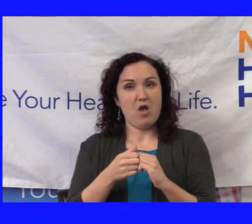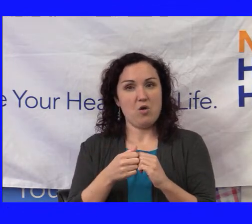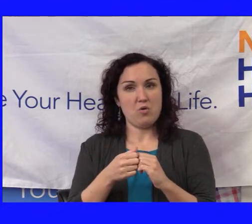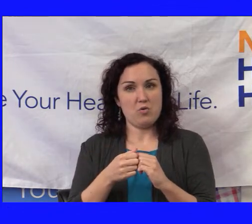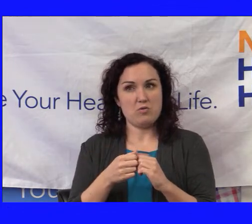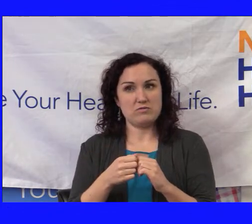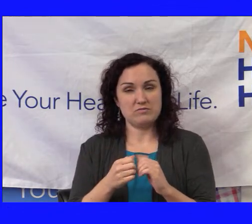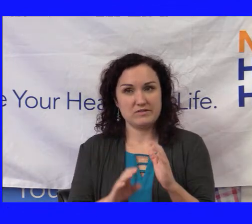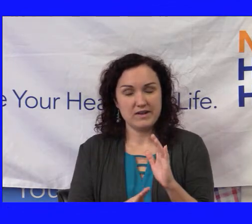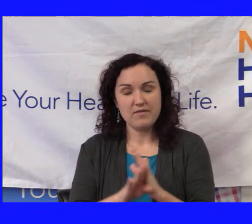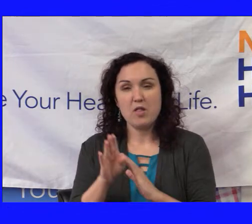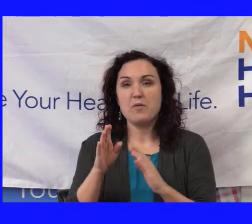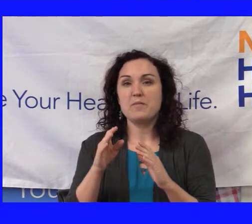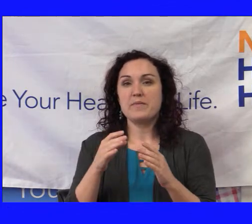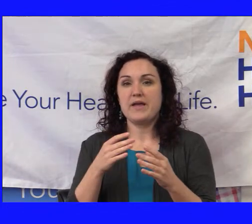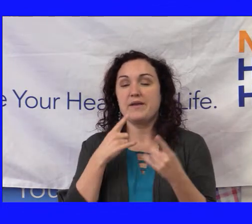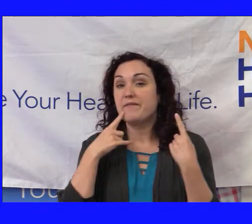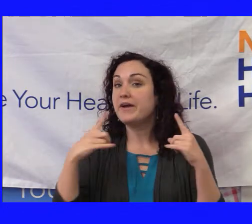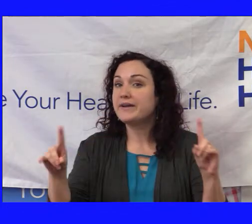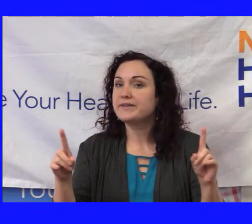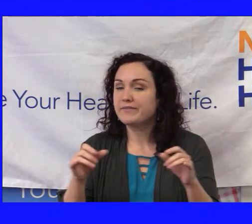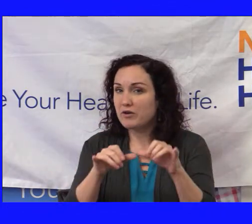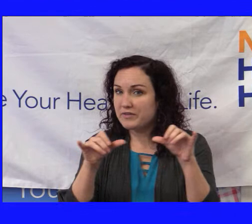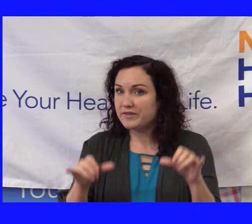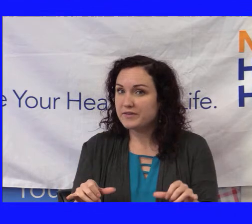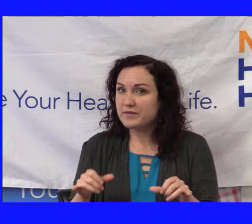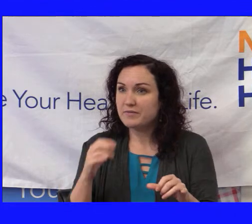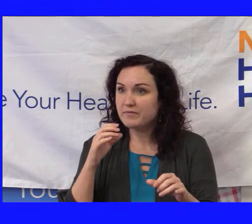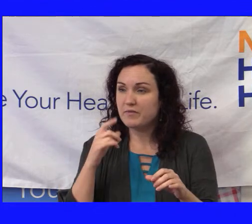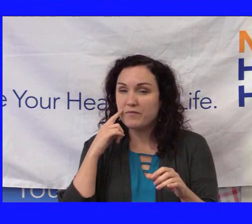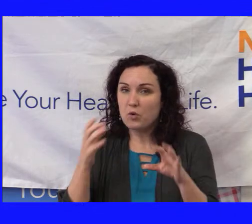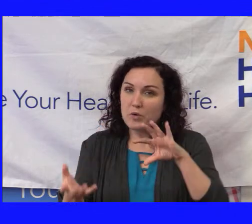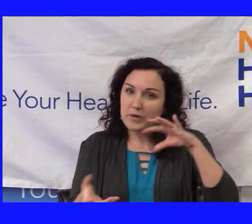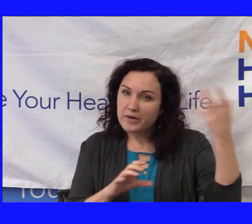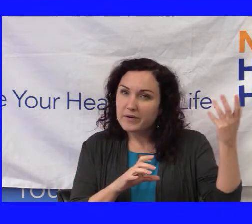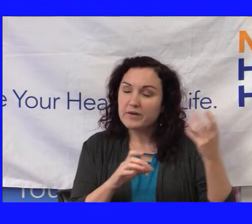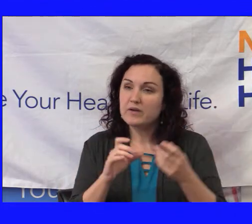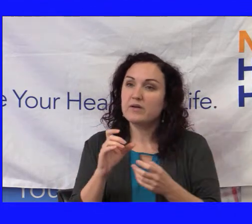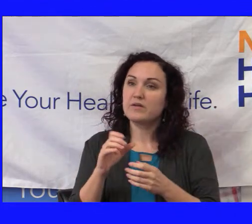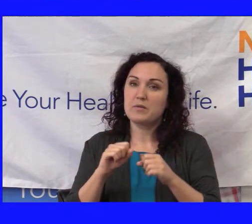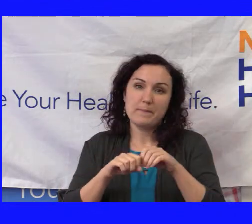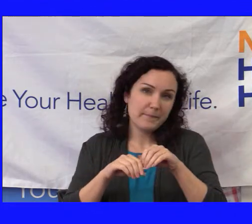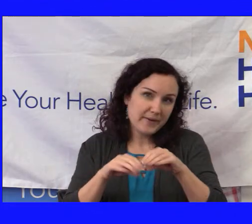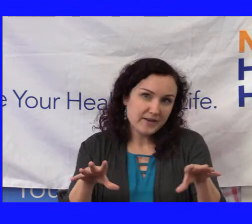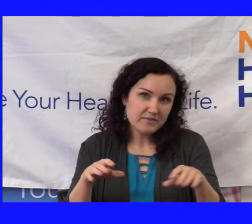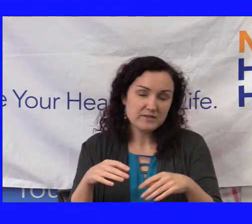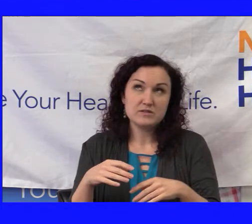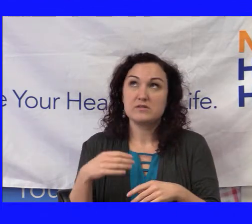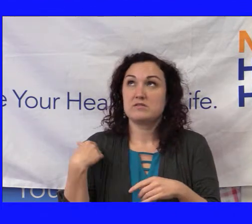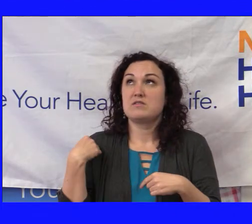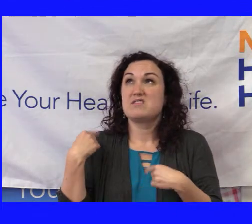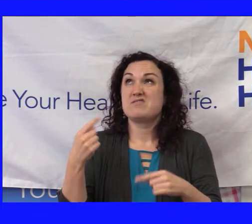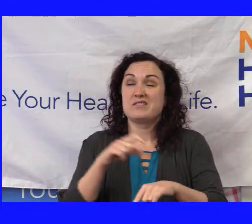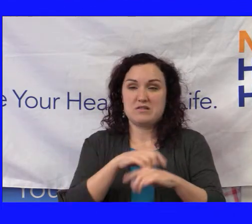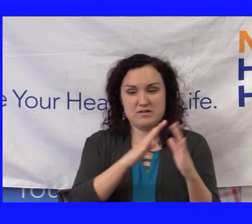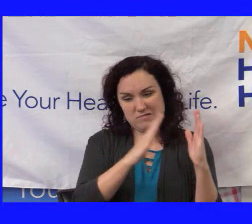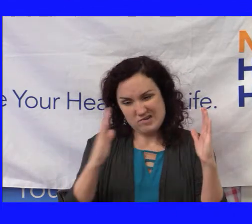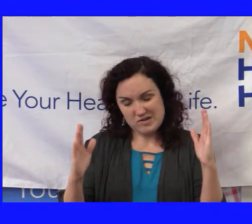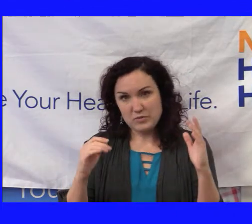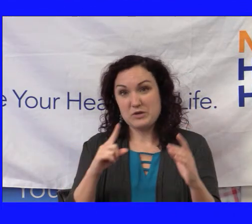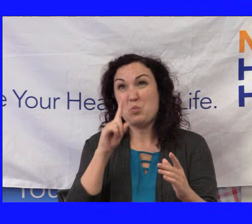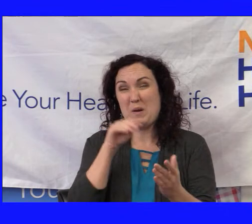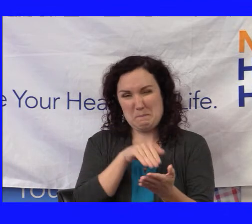has been in responding to the crisis. During this period, we did over 1 million COVID tests.